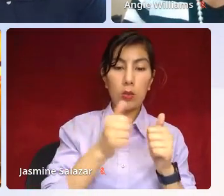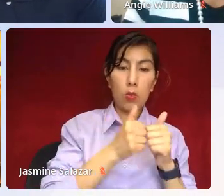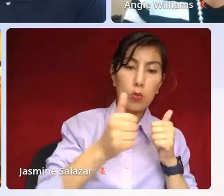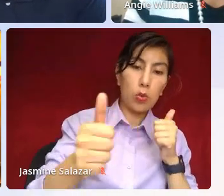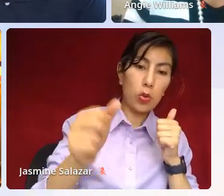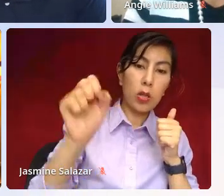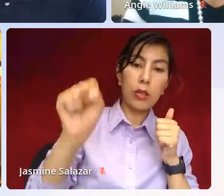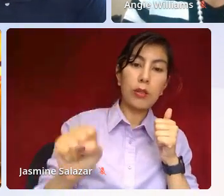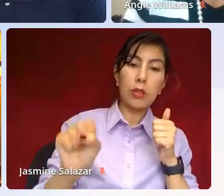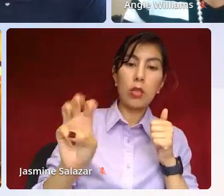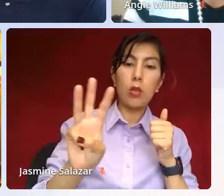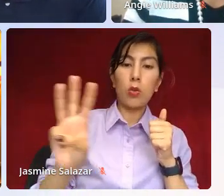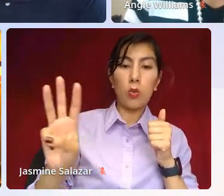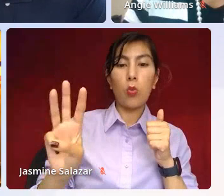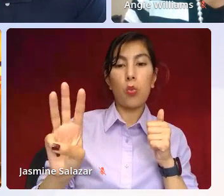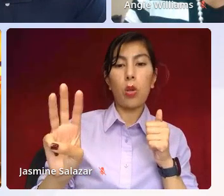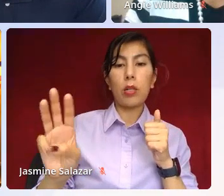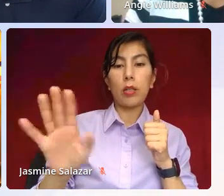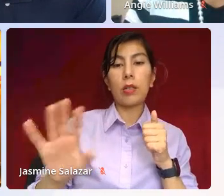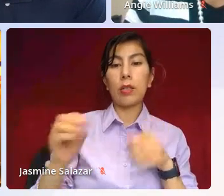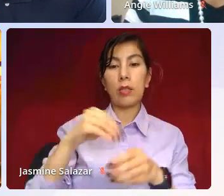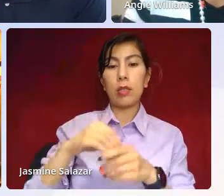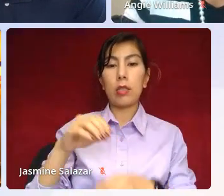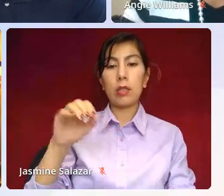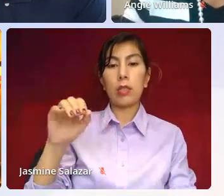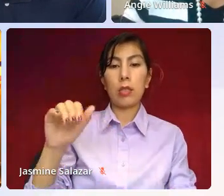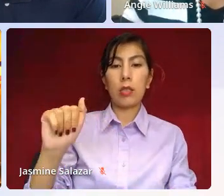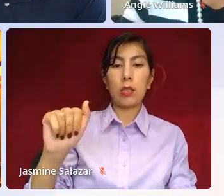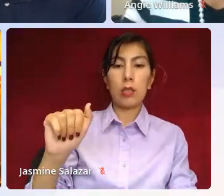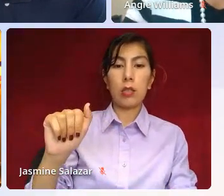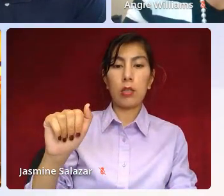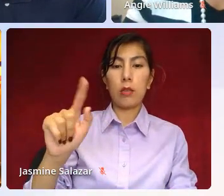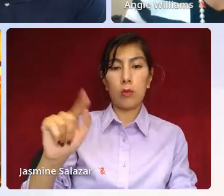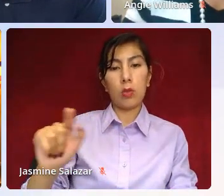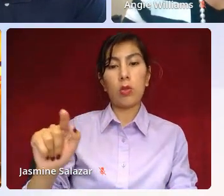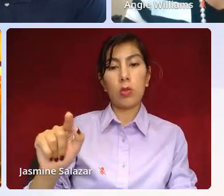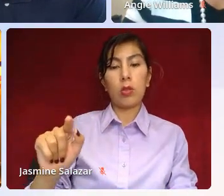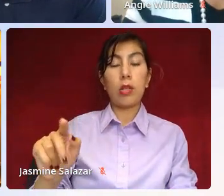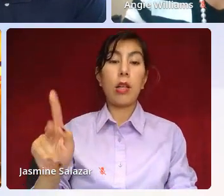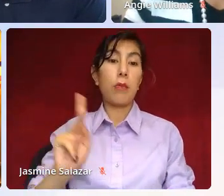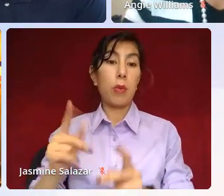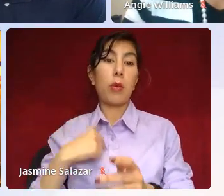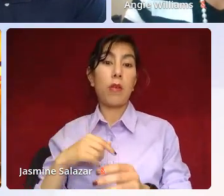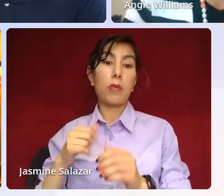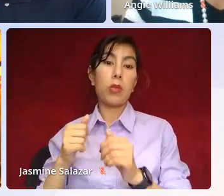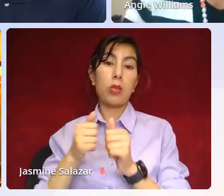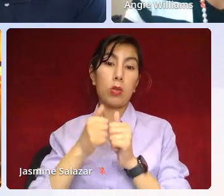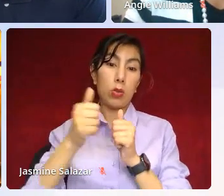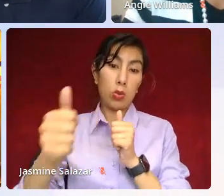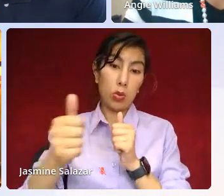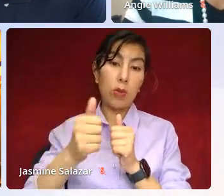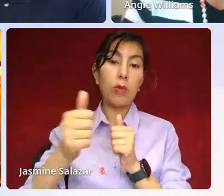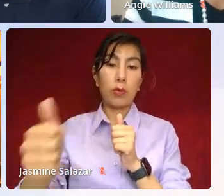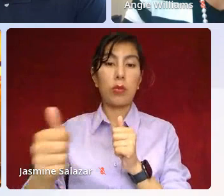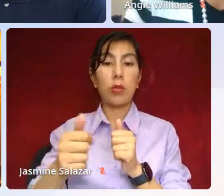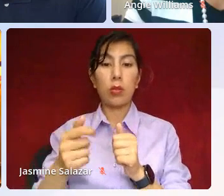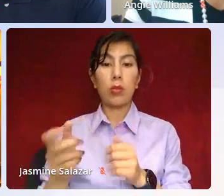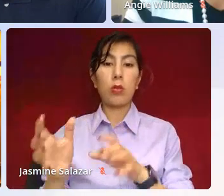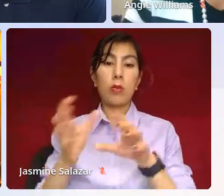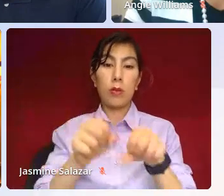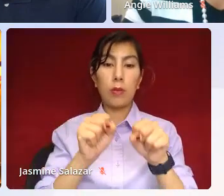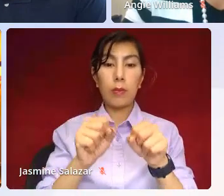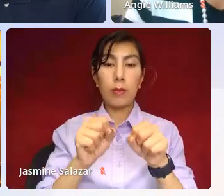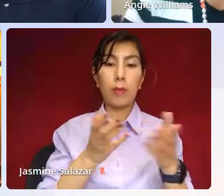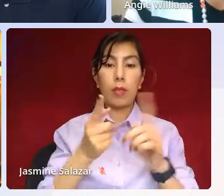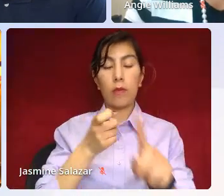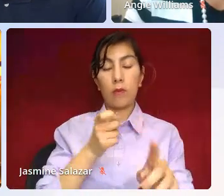southwest side of Arizona, Tucson, Arizona. And Mhm. people have to travel to get, services from the tribe.